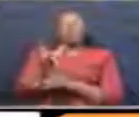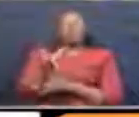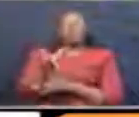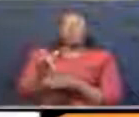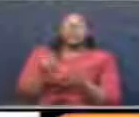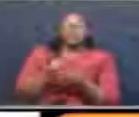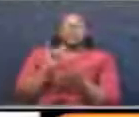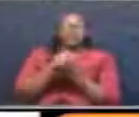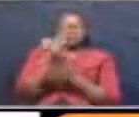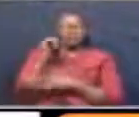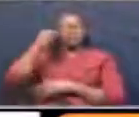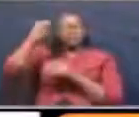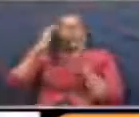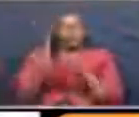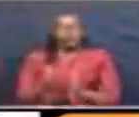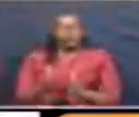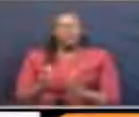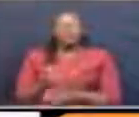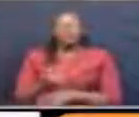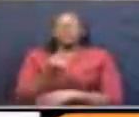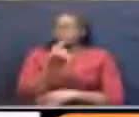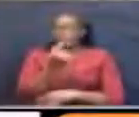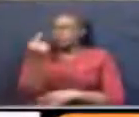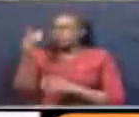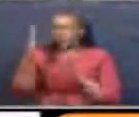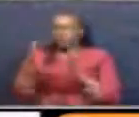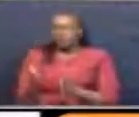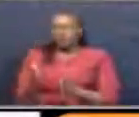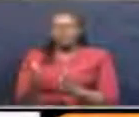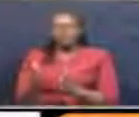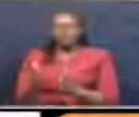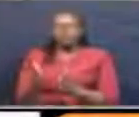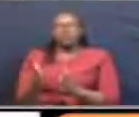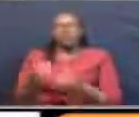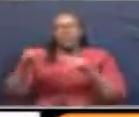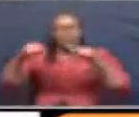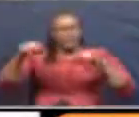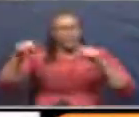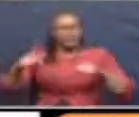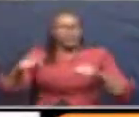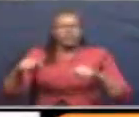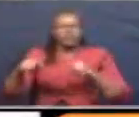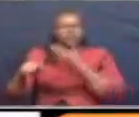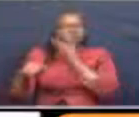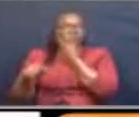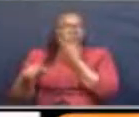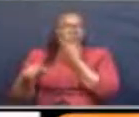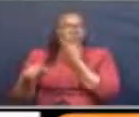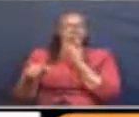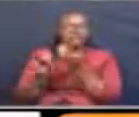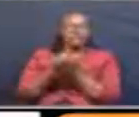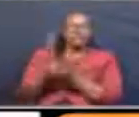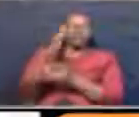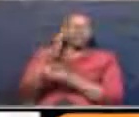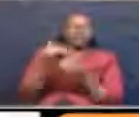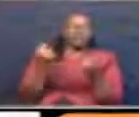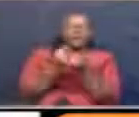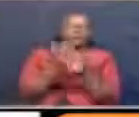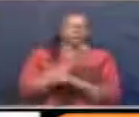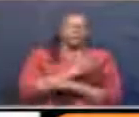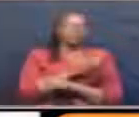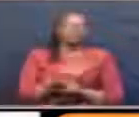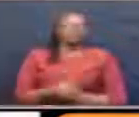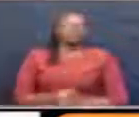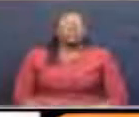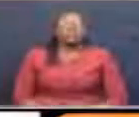this. That is why the politicians, everybody is reading in the same script. This has not happened in Kenya before.